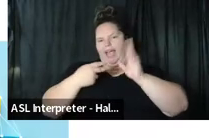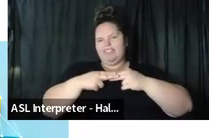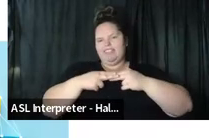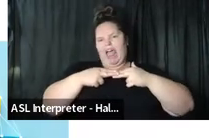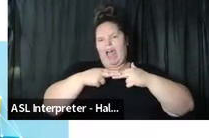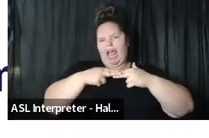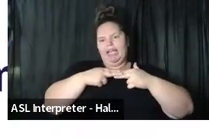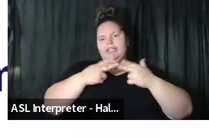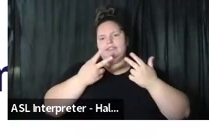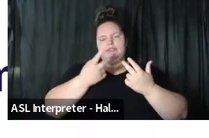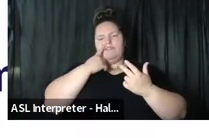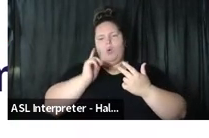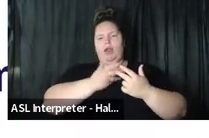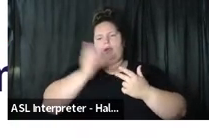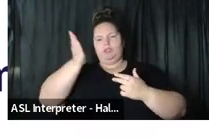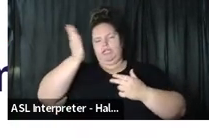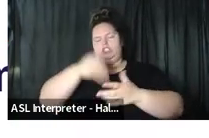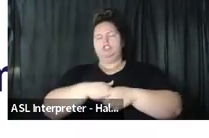the presentation.